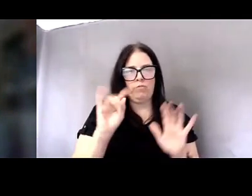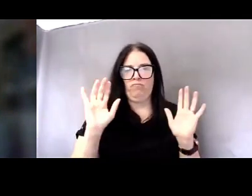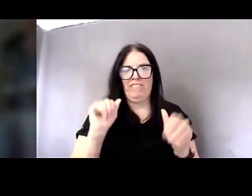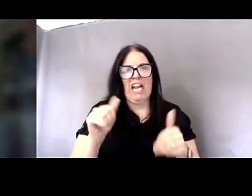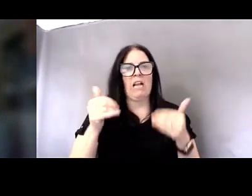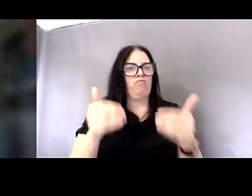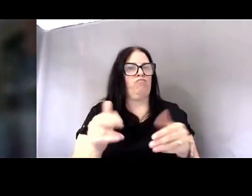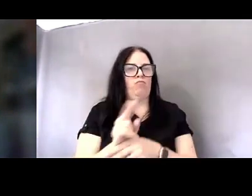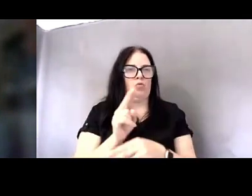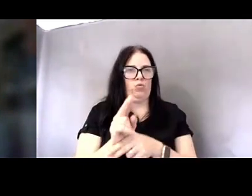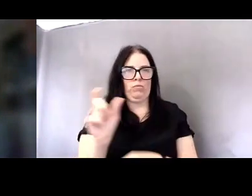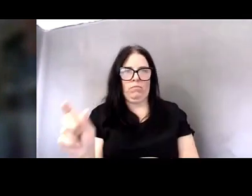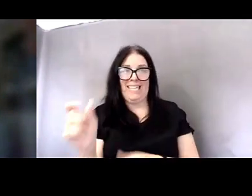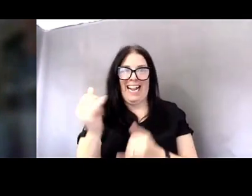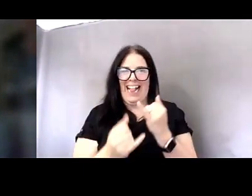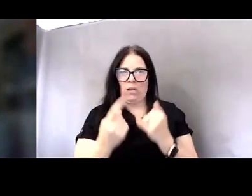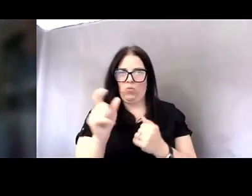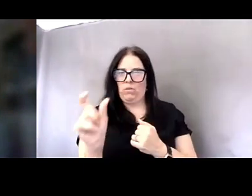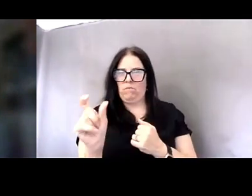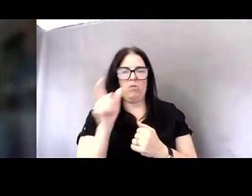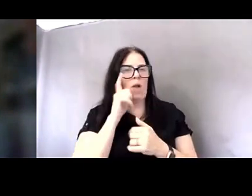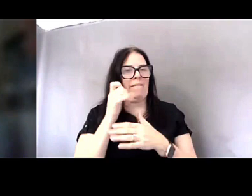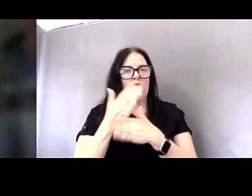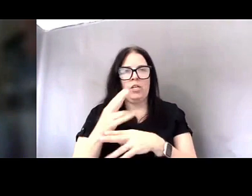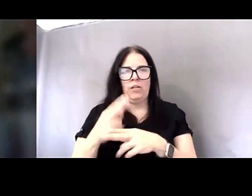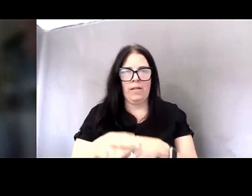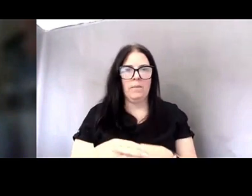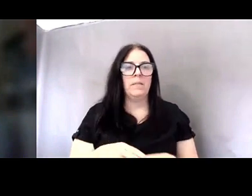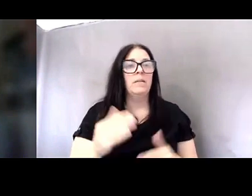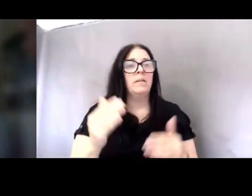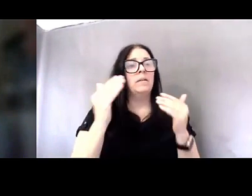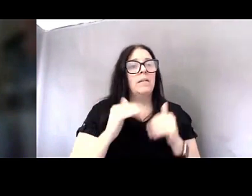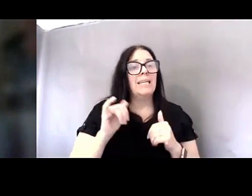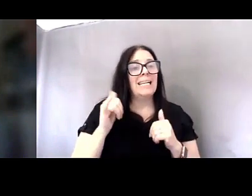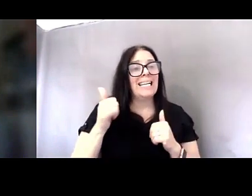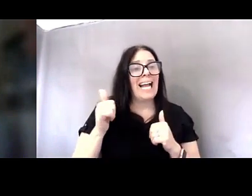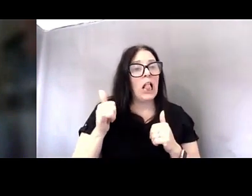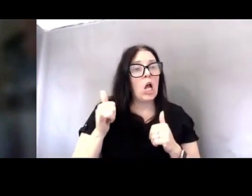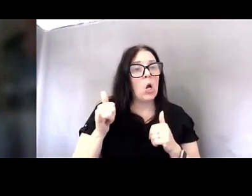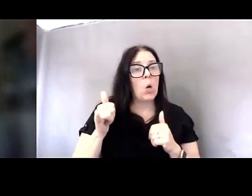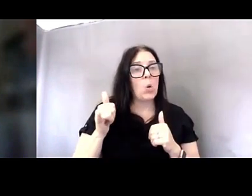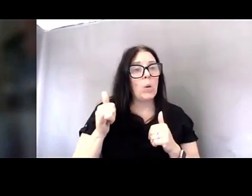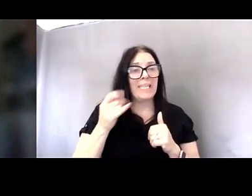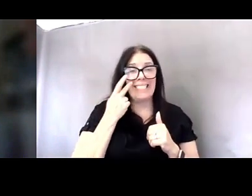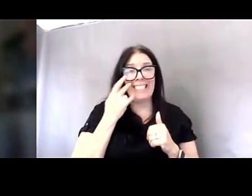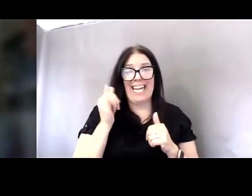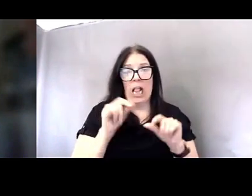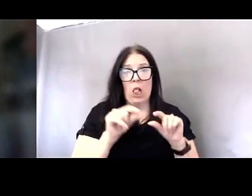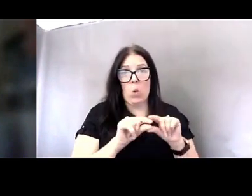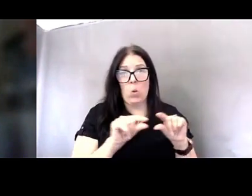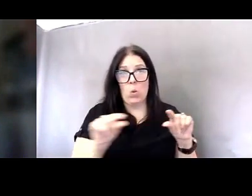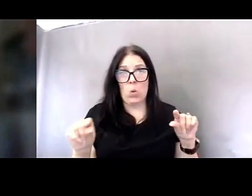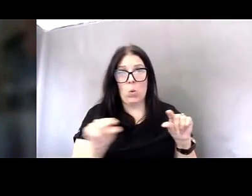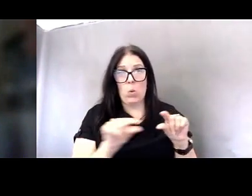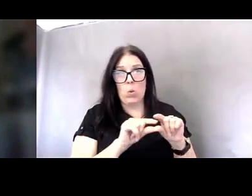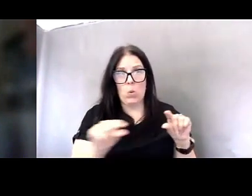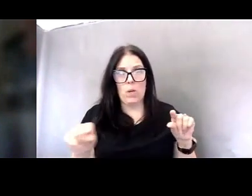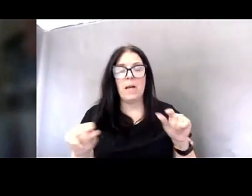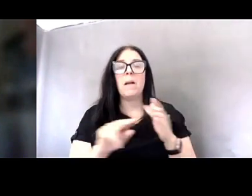the resource. So the yellow ones, the one that are identified in yellow, you can use them